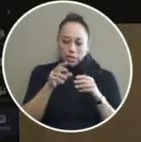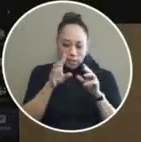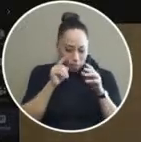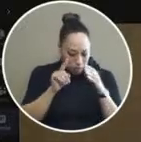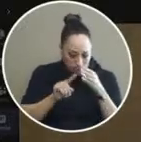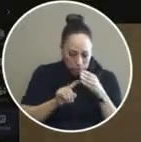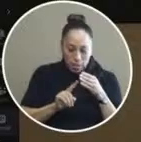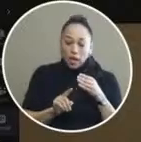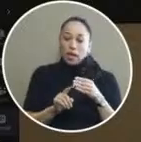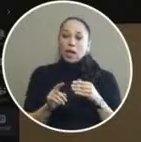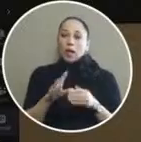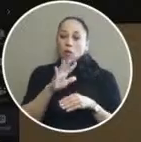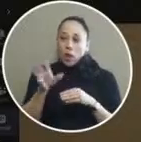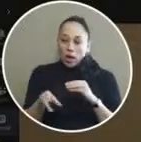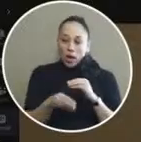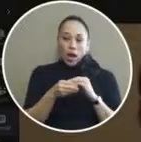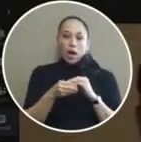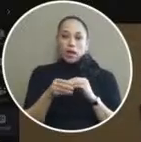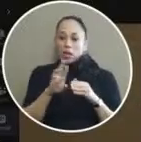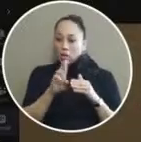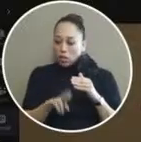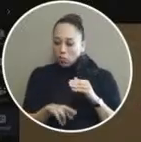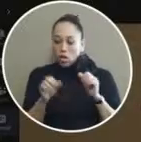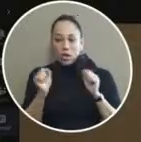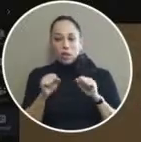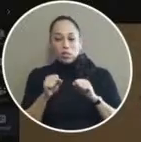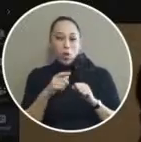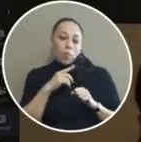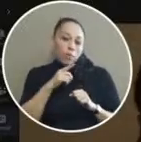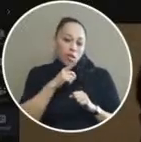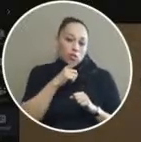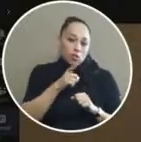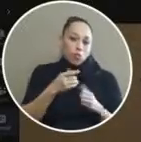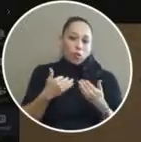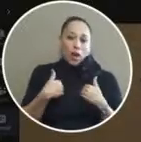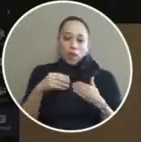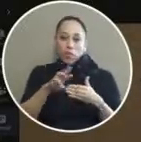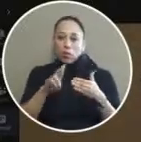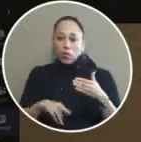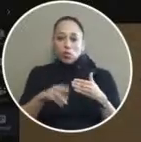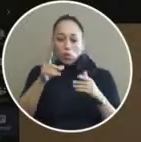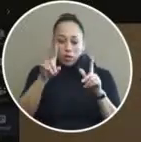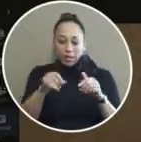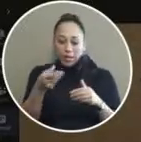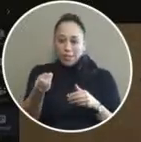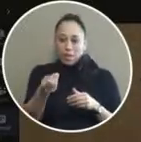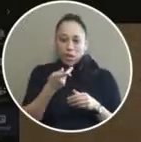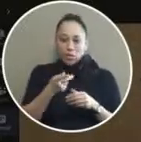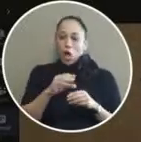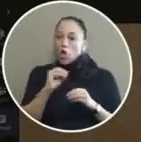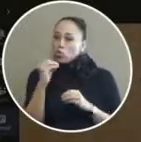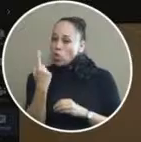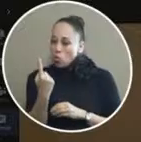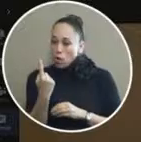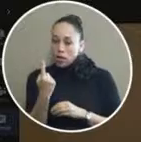capacity, and we're adding results capacity to make sure we get the results back on the testing. No one is looking at this